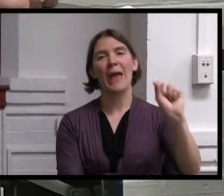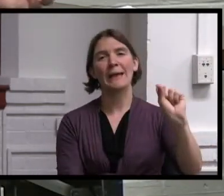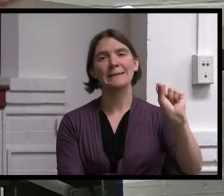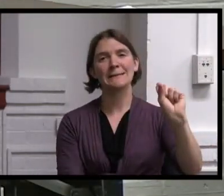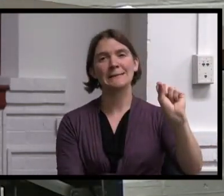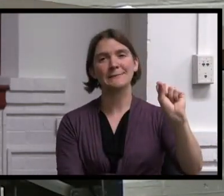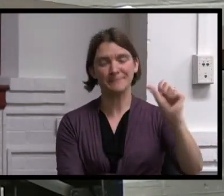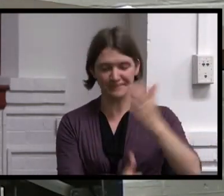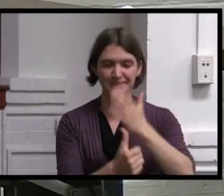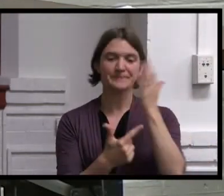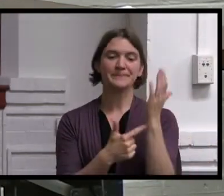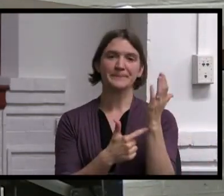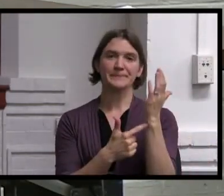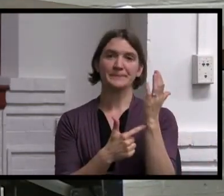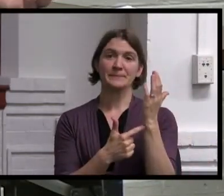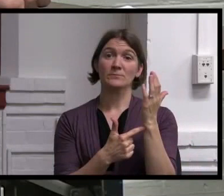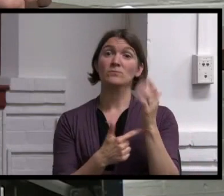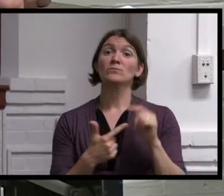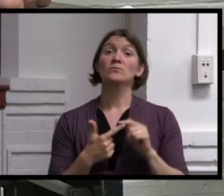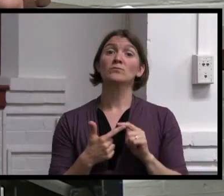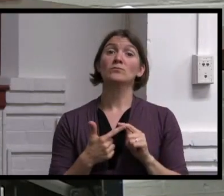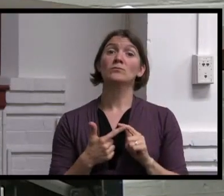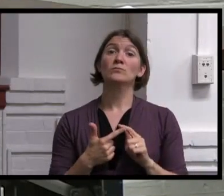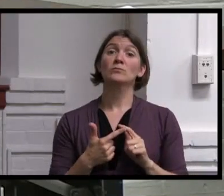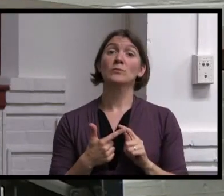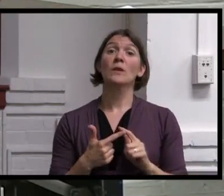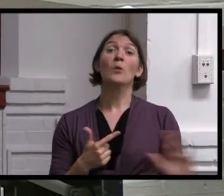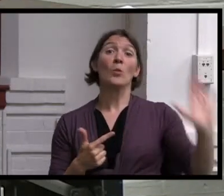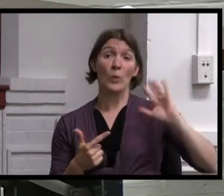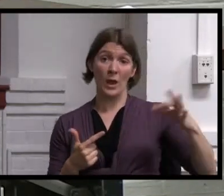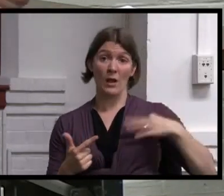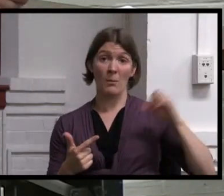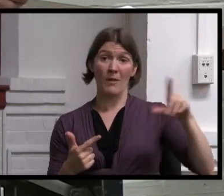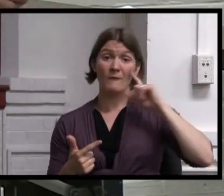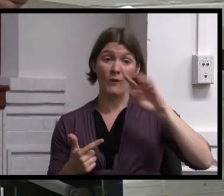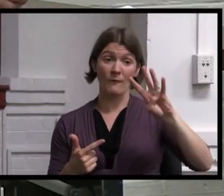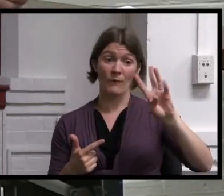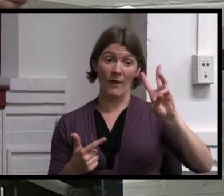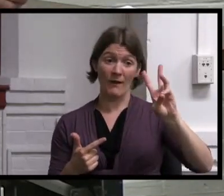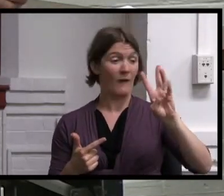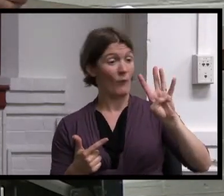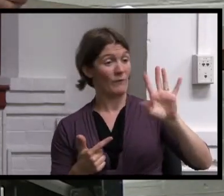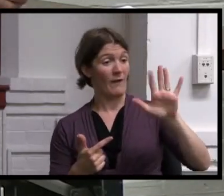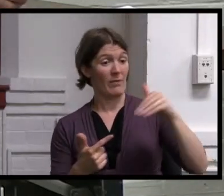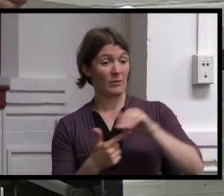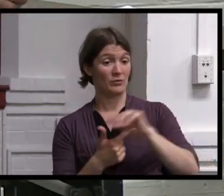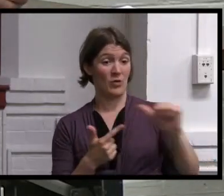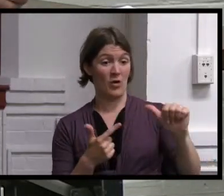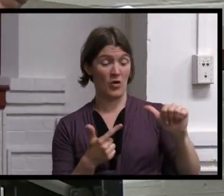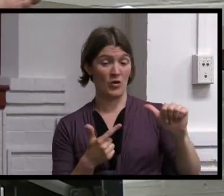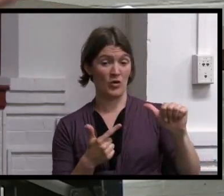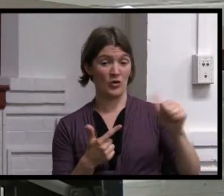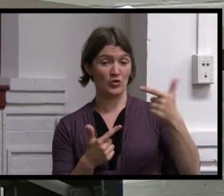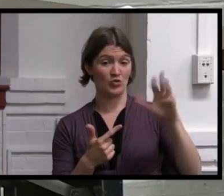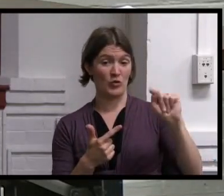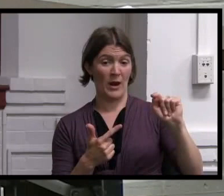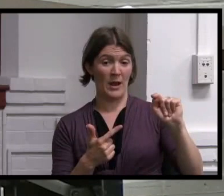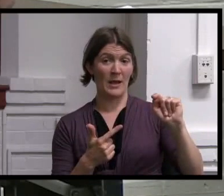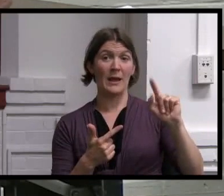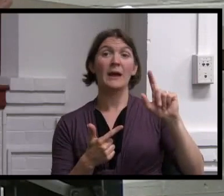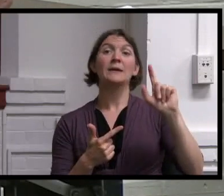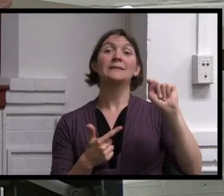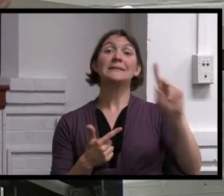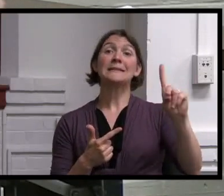Services. And we also have previously applied for a $45,000 grant from